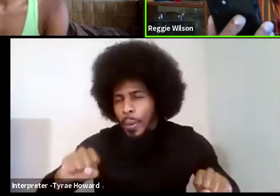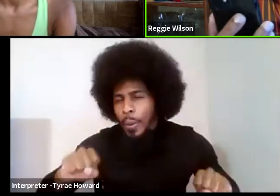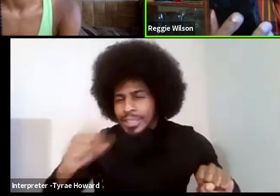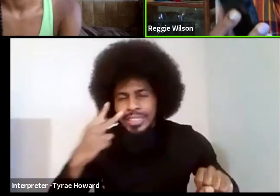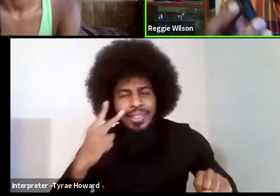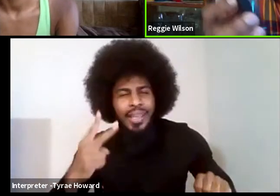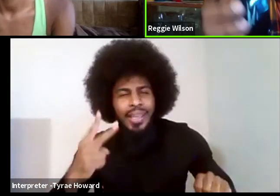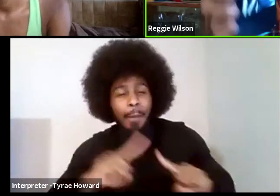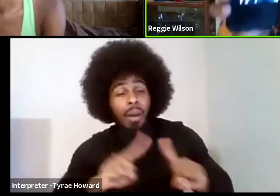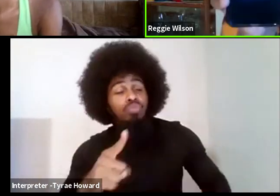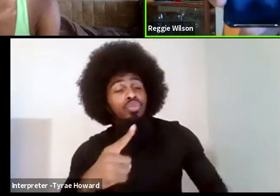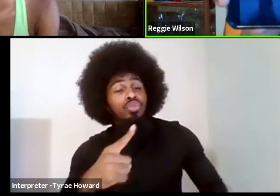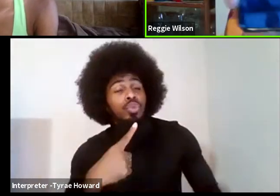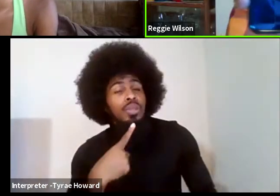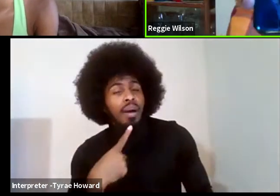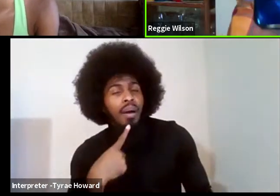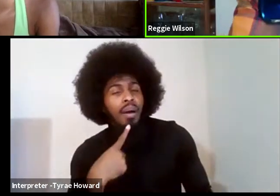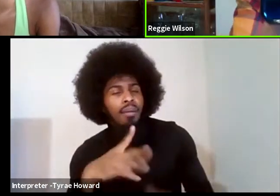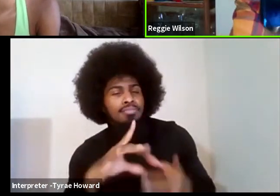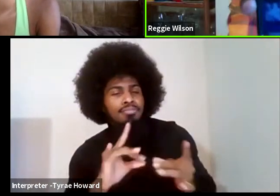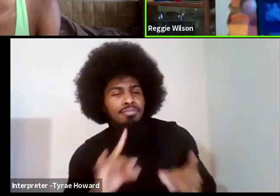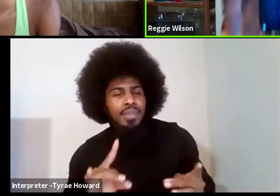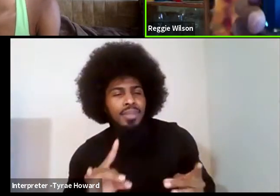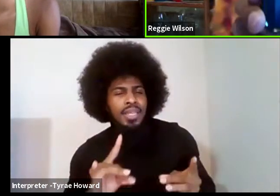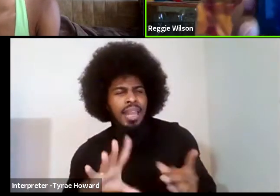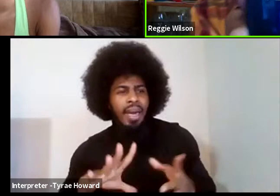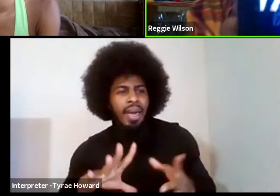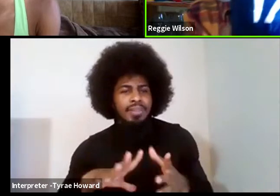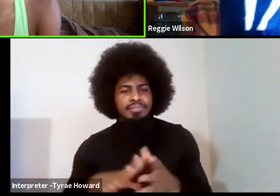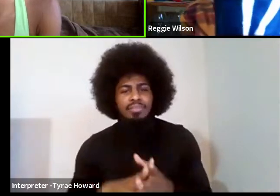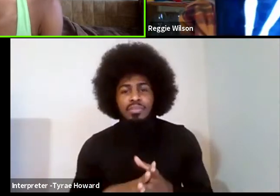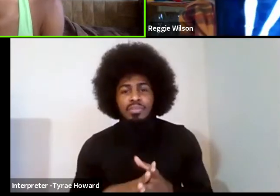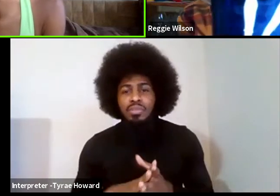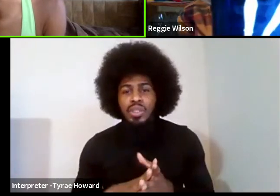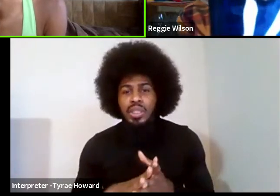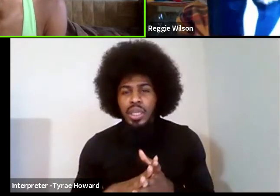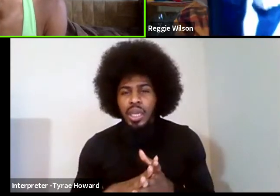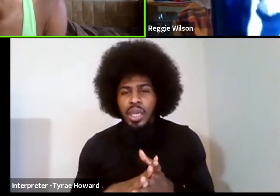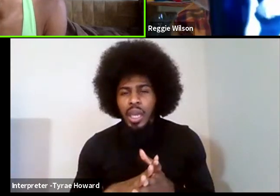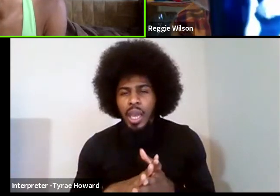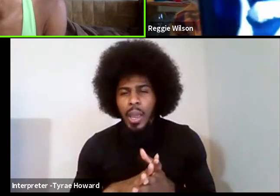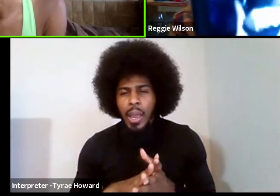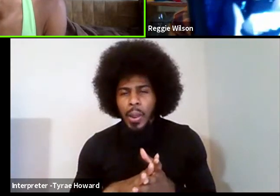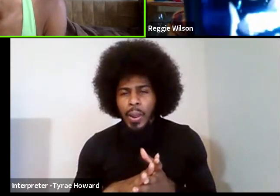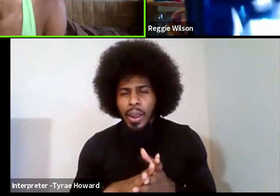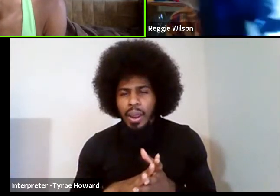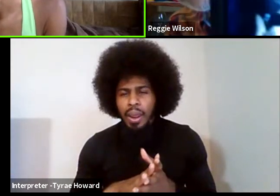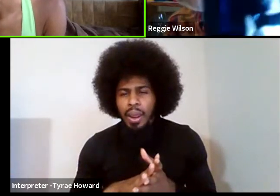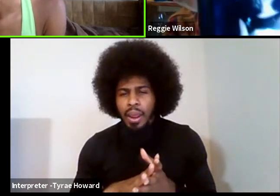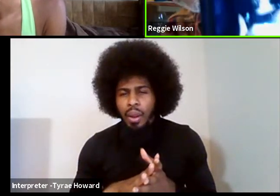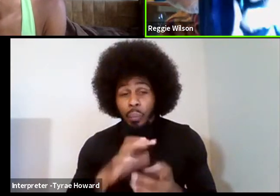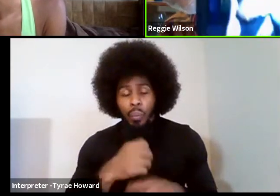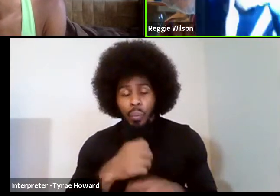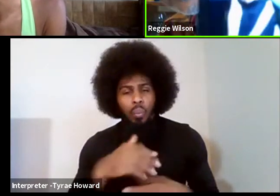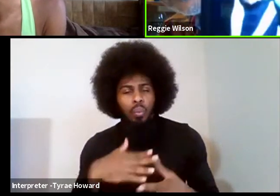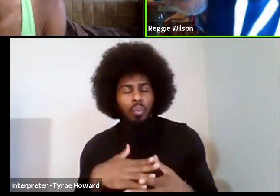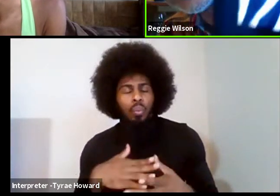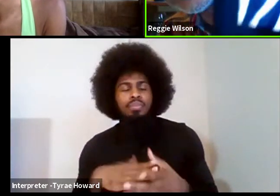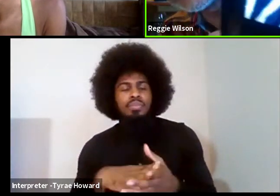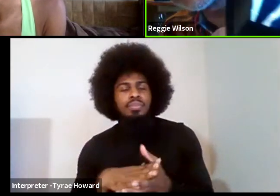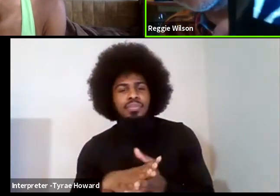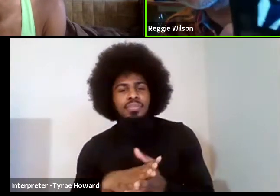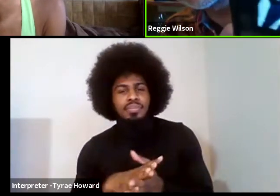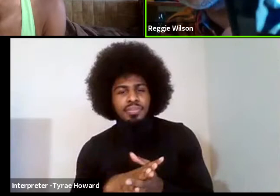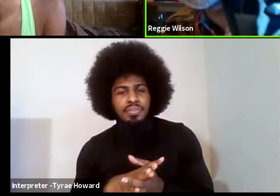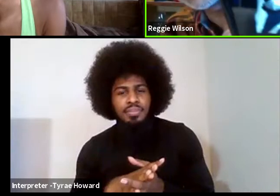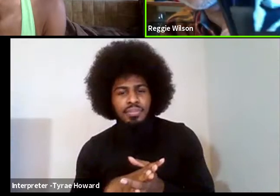reinventing yourself and can people see it? Is that you on the? No, it's not me at all. People will never see it.